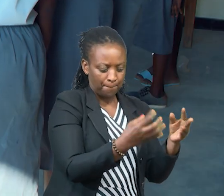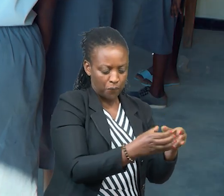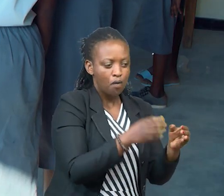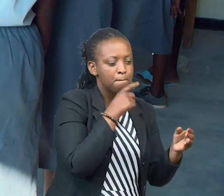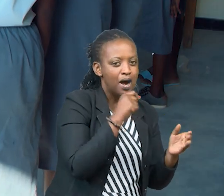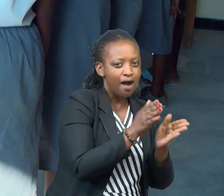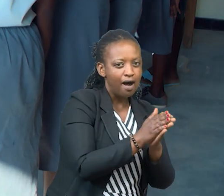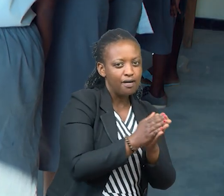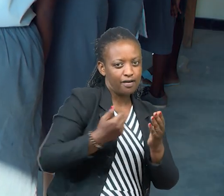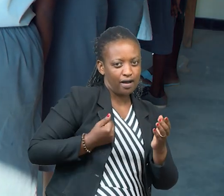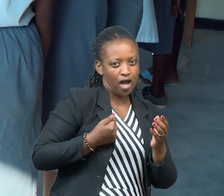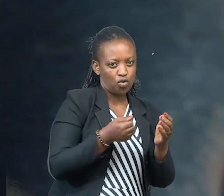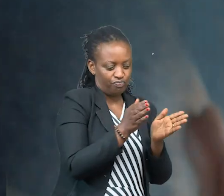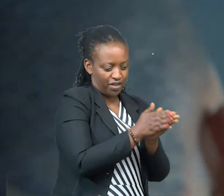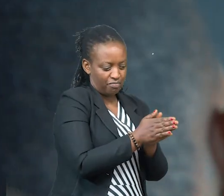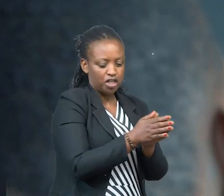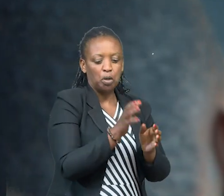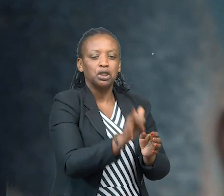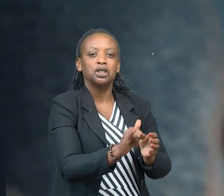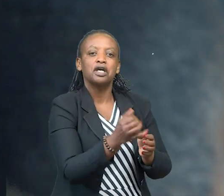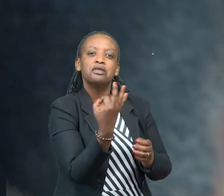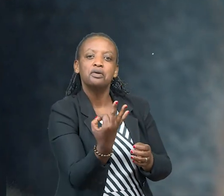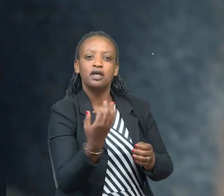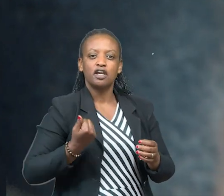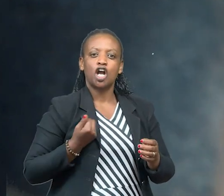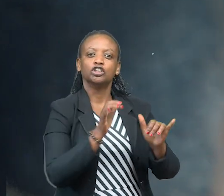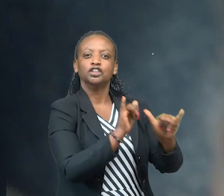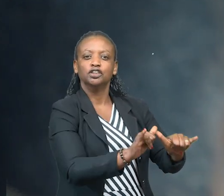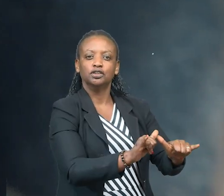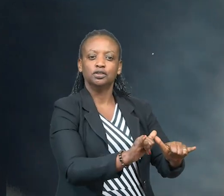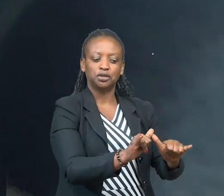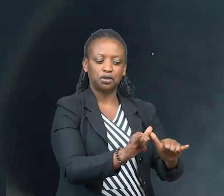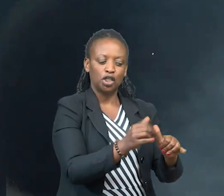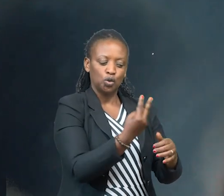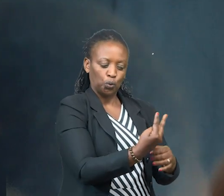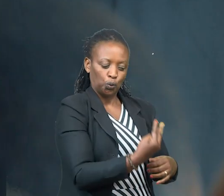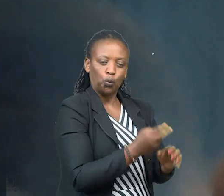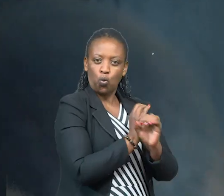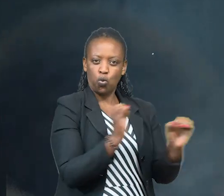paired a boy and a girl, and then remain 3 girls